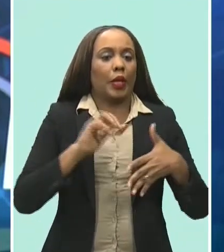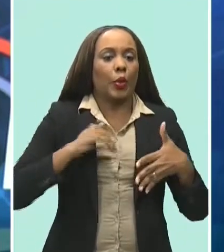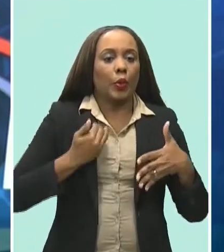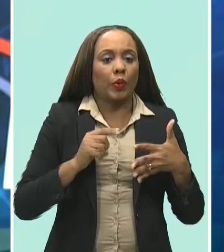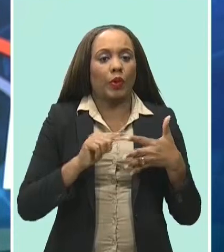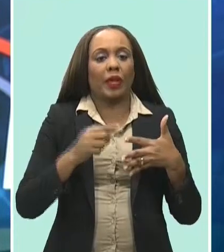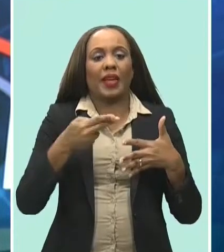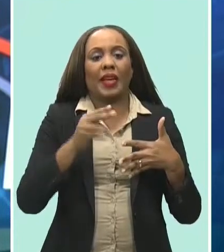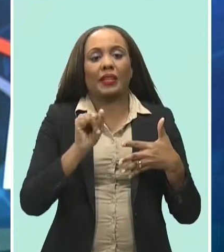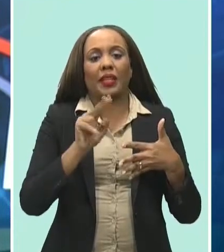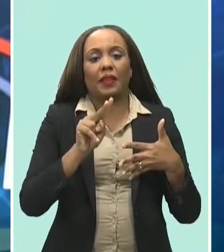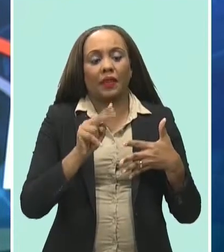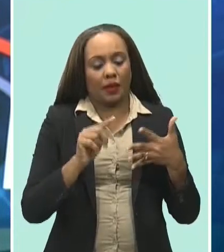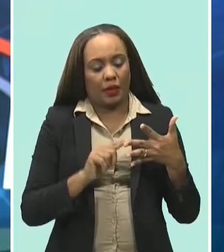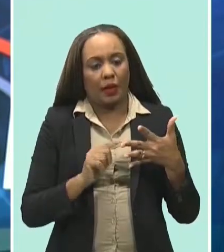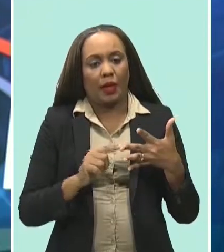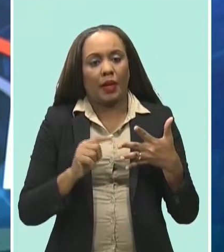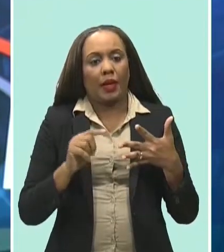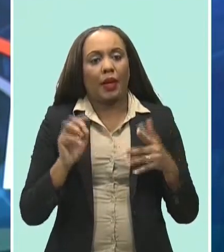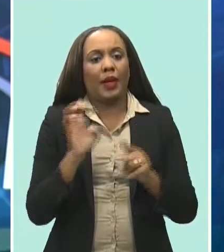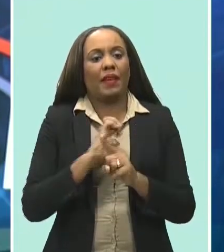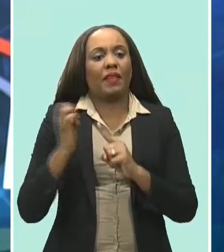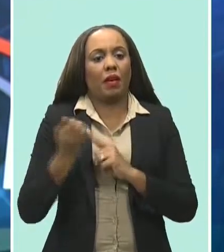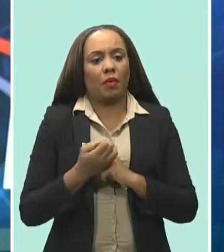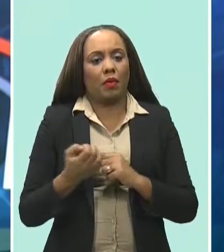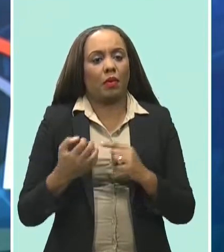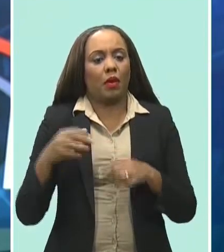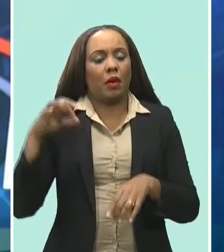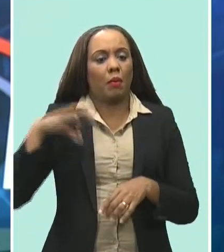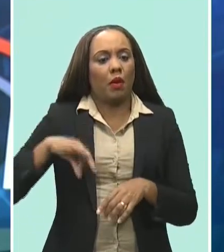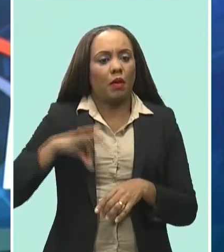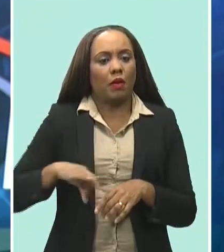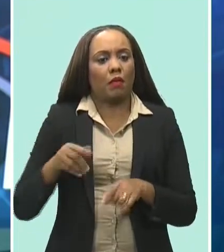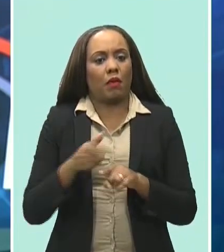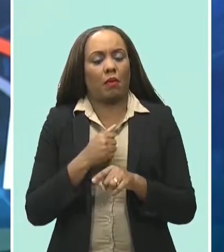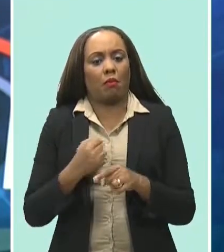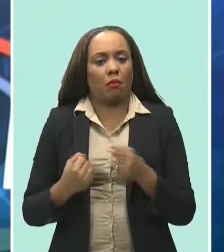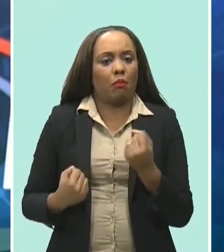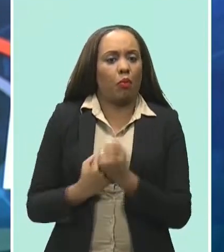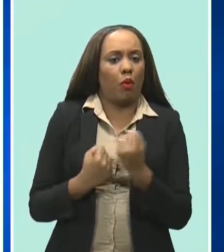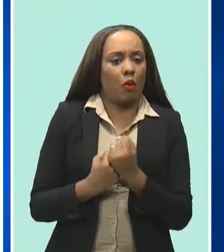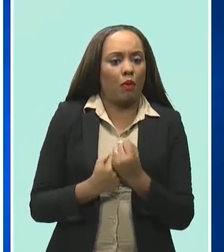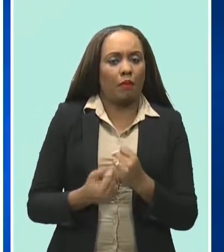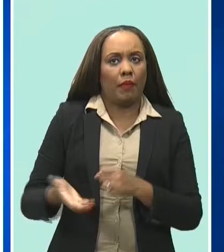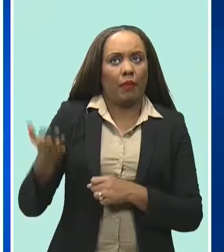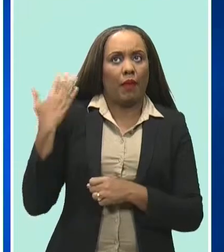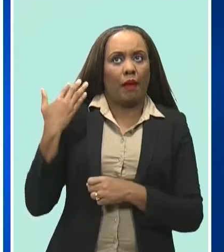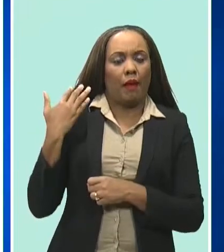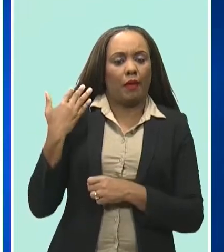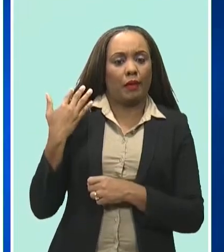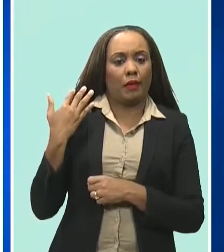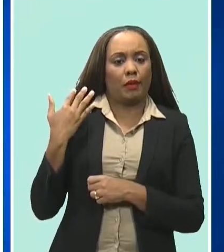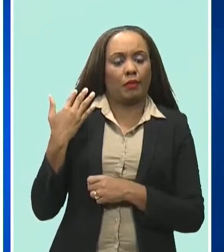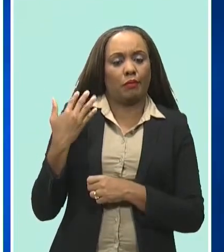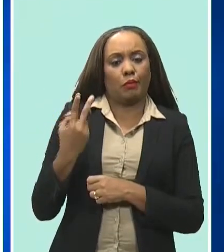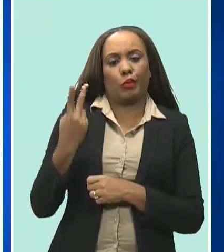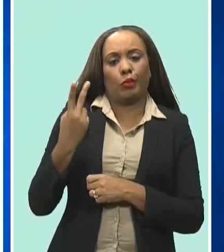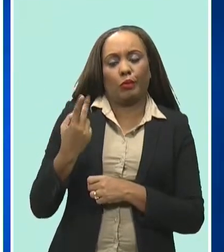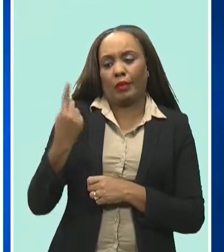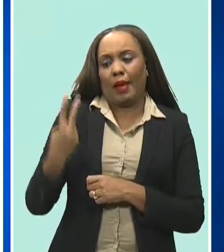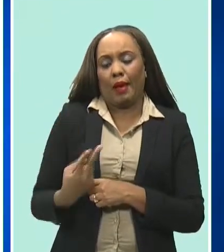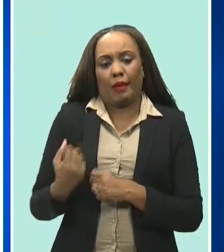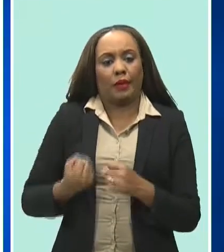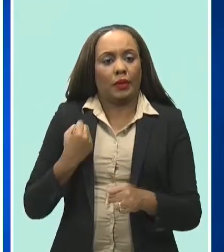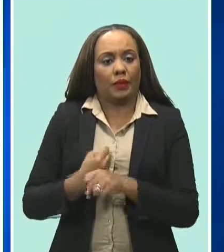the environment have benefited from support over the past 2.5 years. A huge amount of our